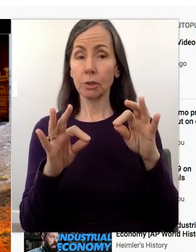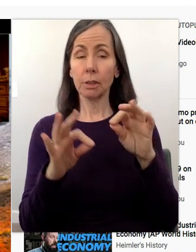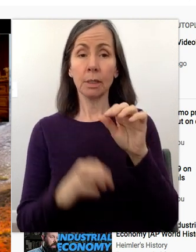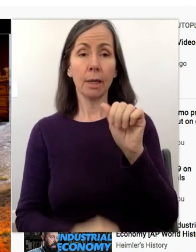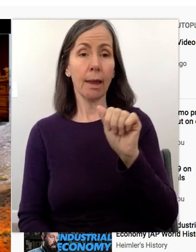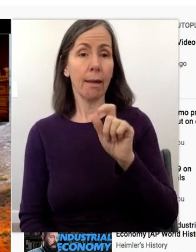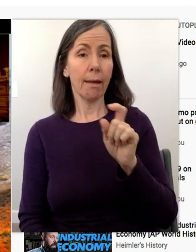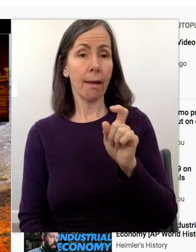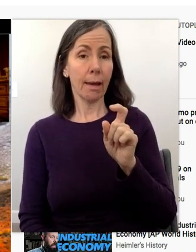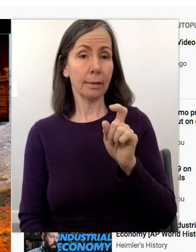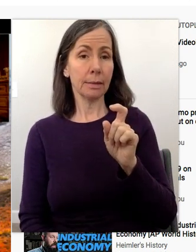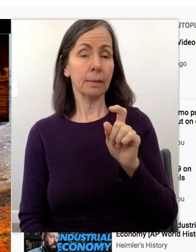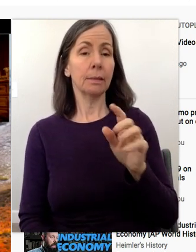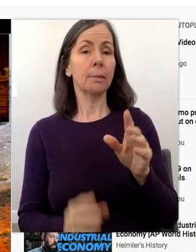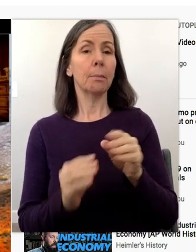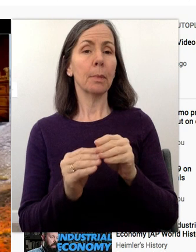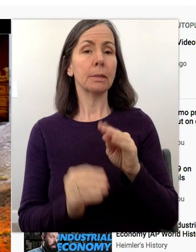bx plus c.